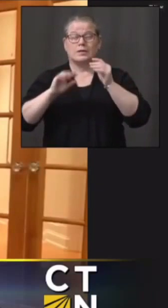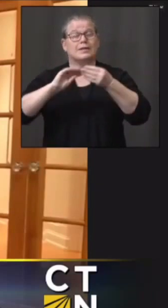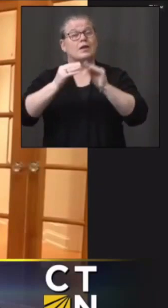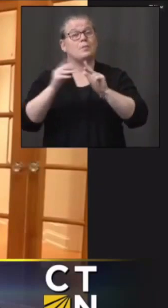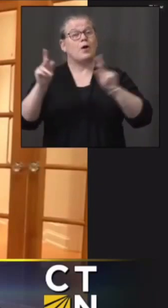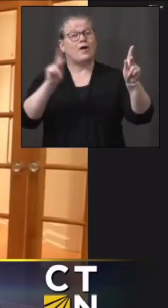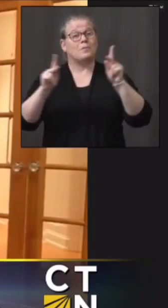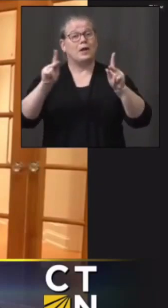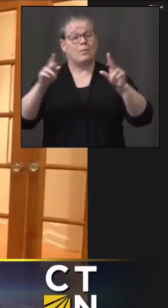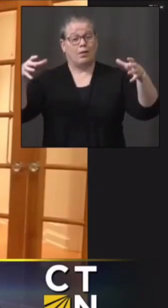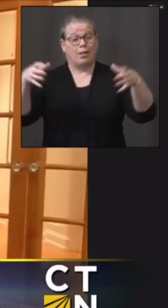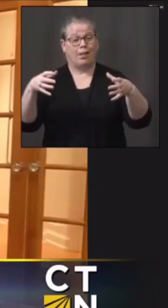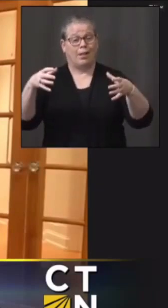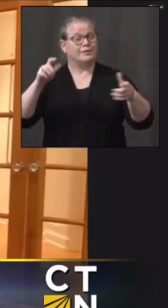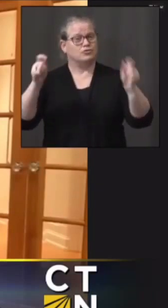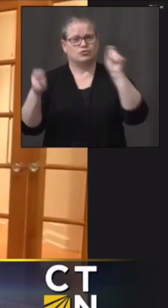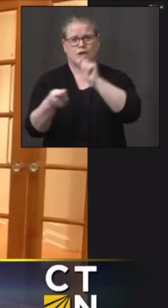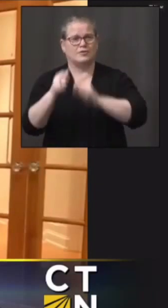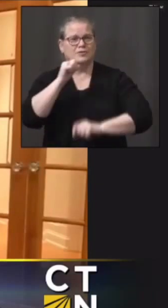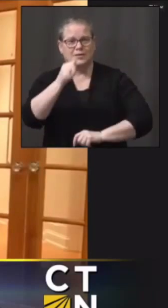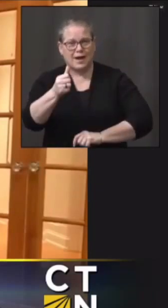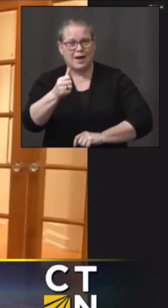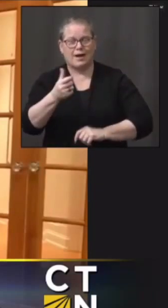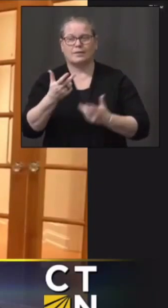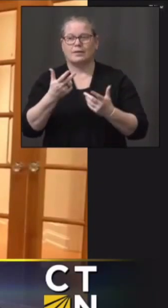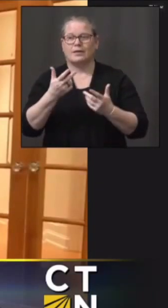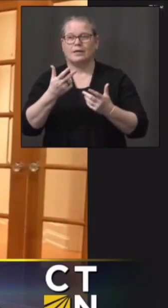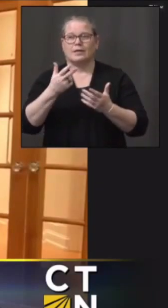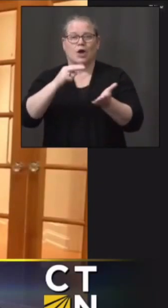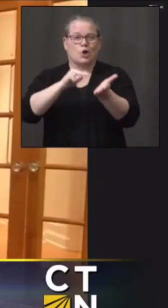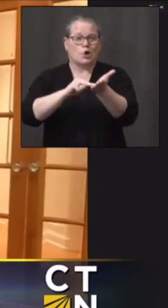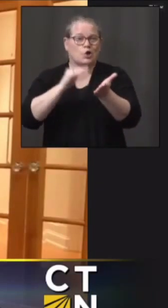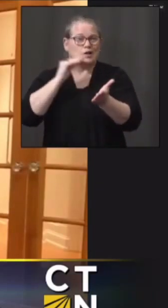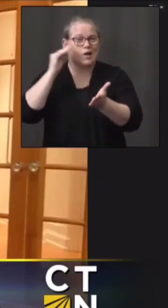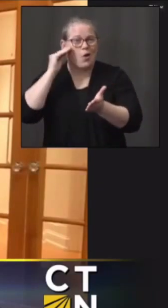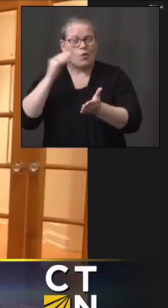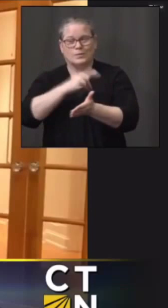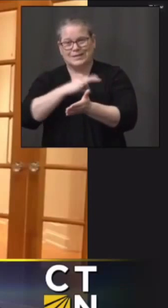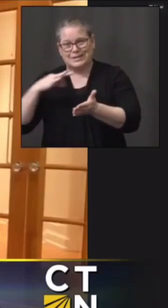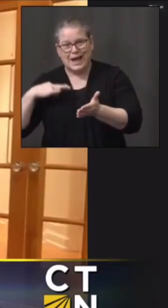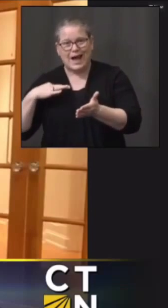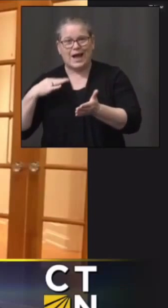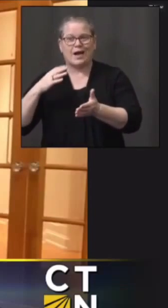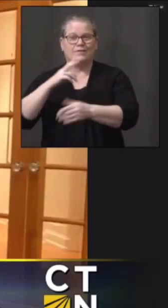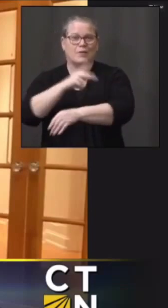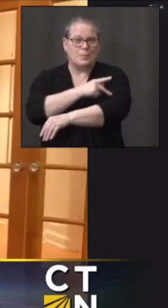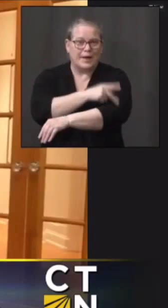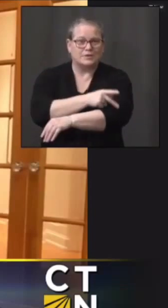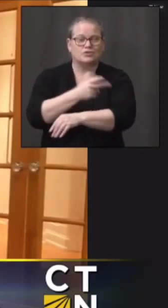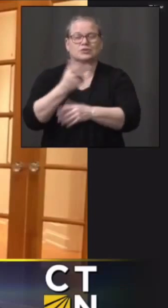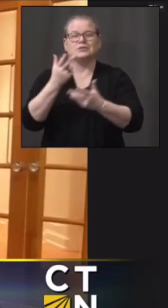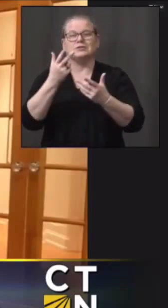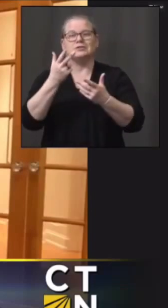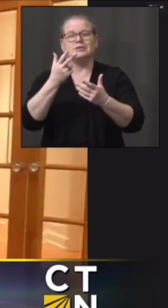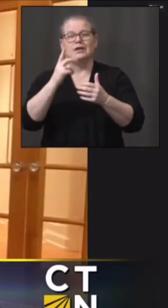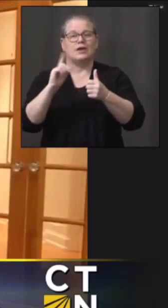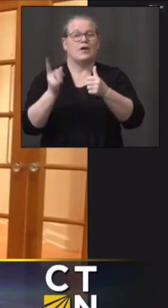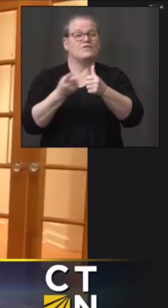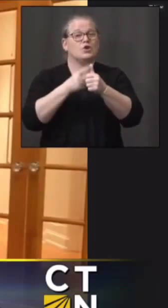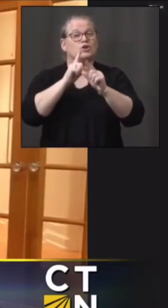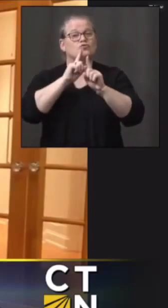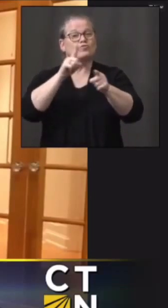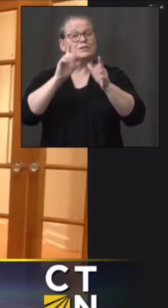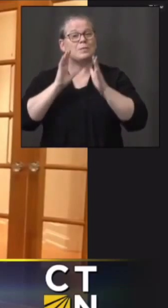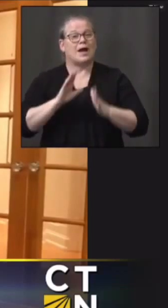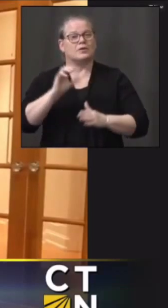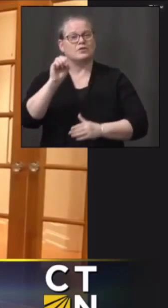the universe that we're talking about in phase 1A between the healthcare workforce, nursing home residents and staff, and medical first responders, that's the first tranche